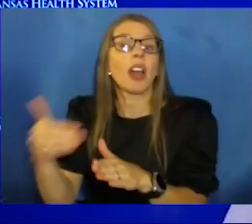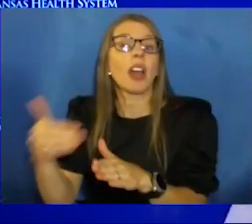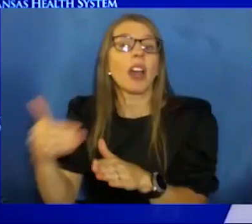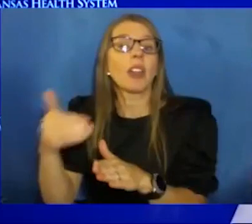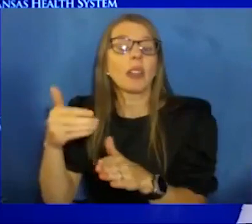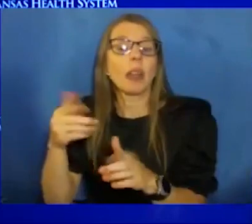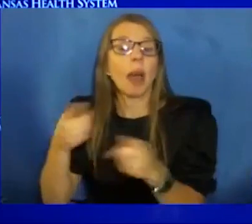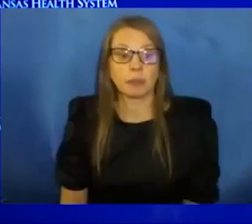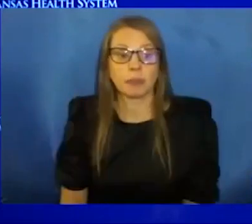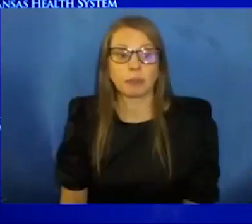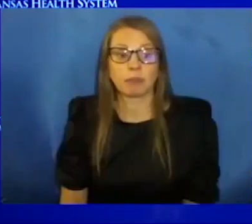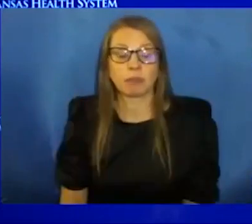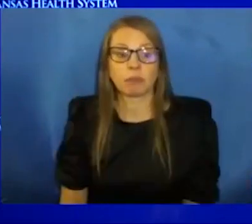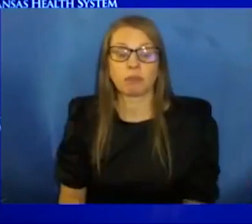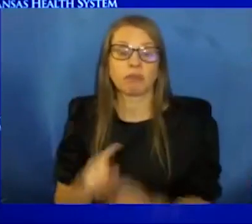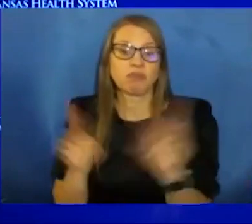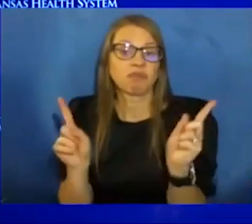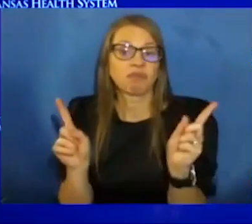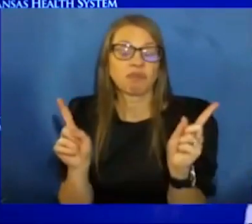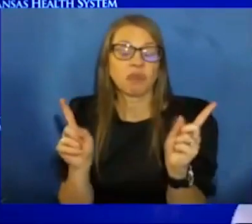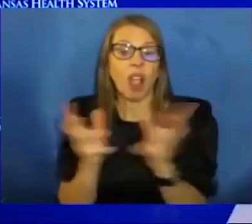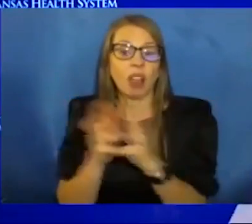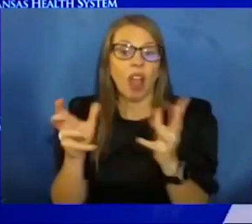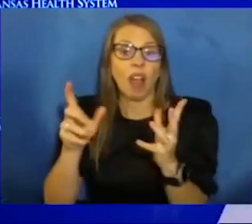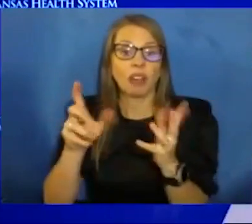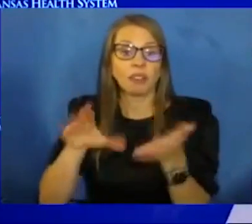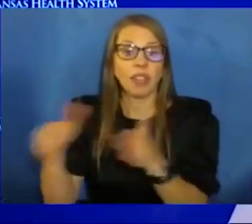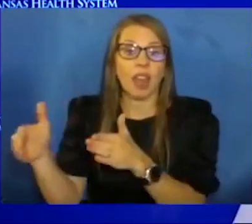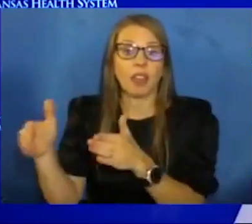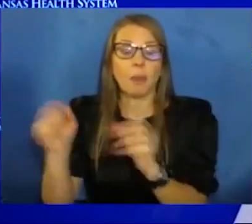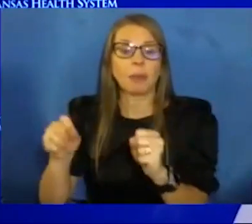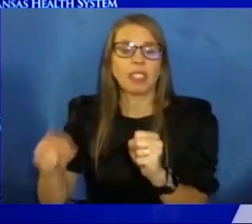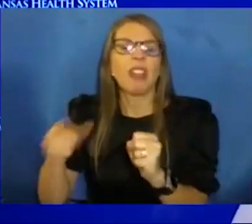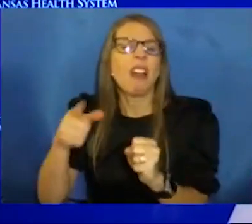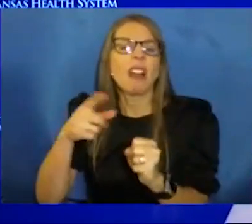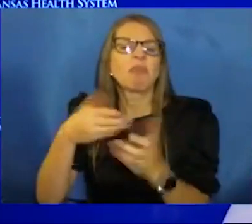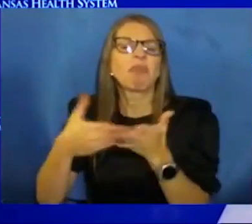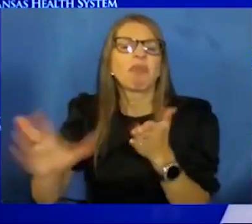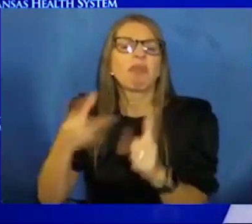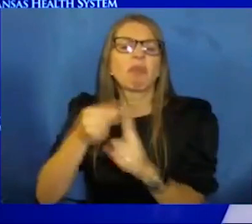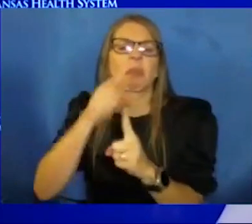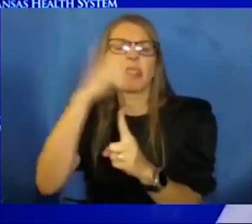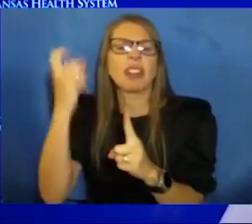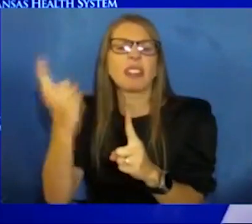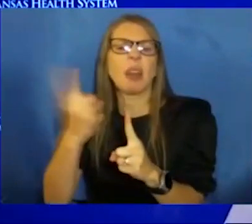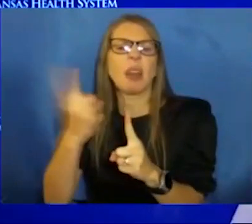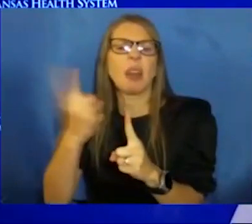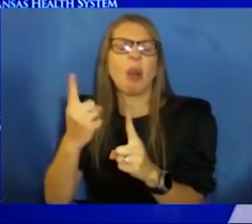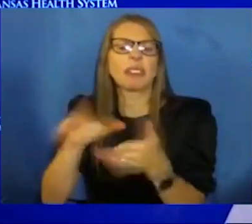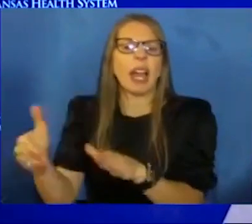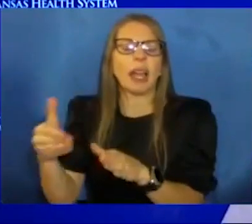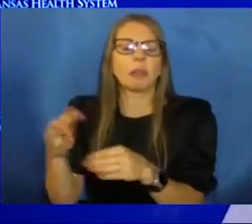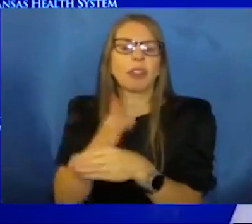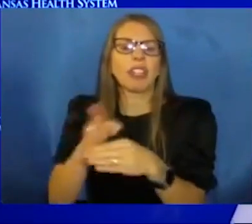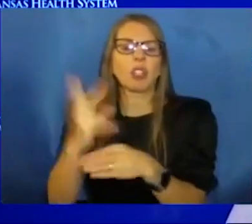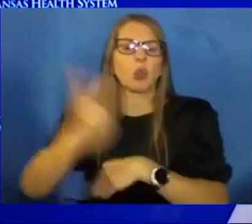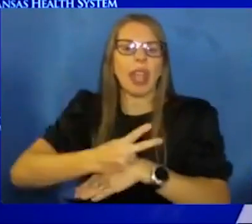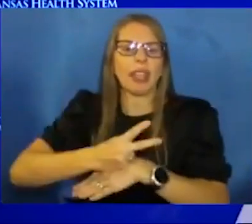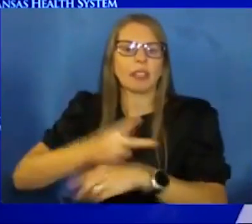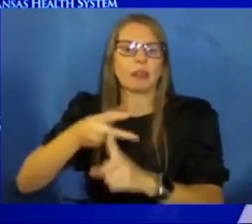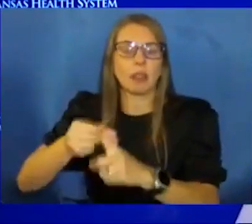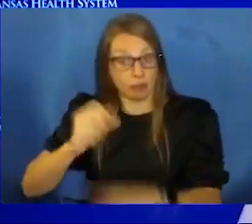know, those people who say that to be consistent in their thoughts as well. If they're saying, well, deaths occur every day,